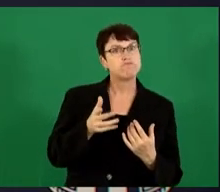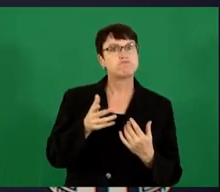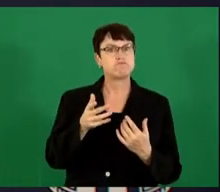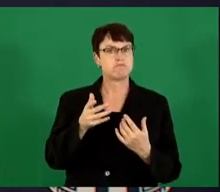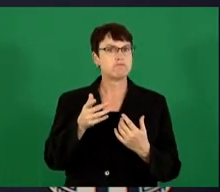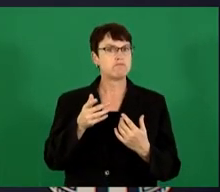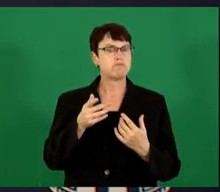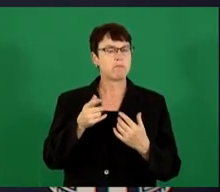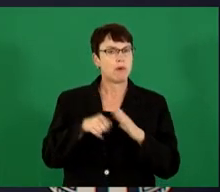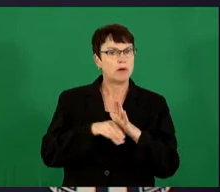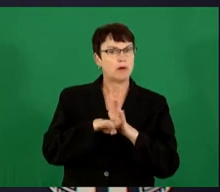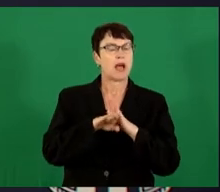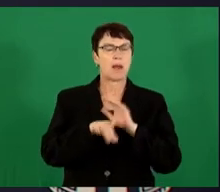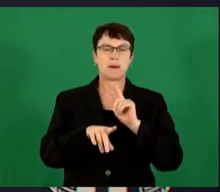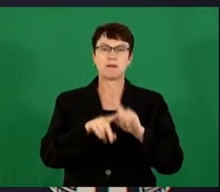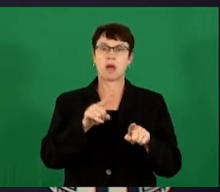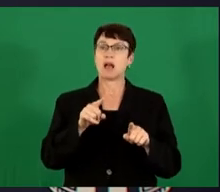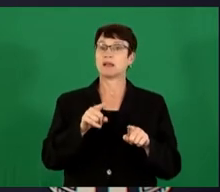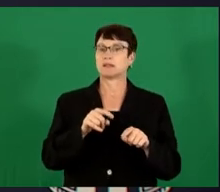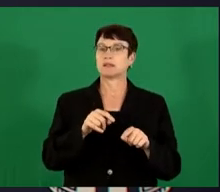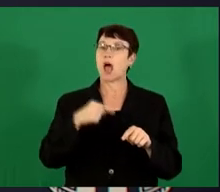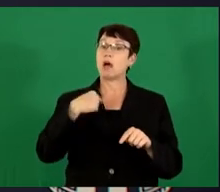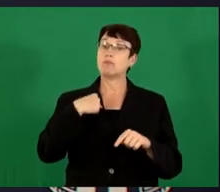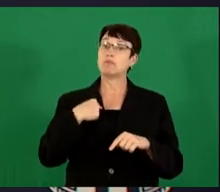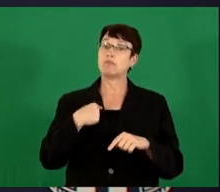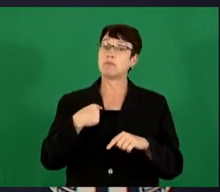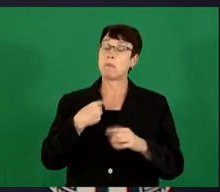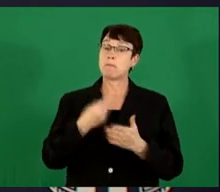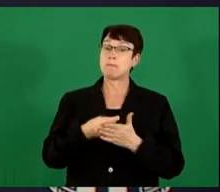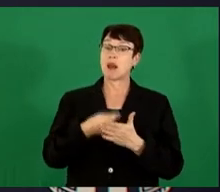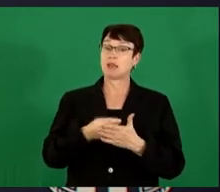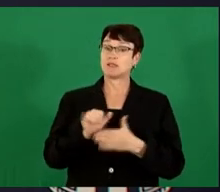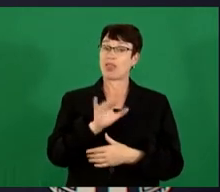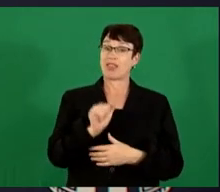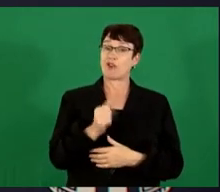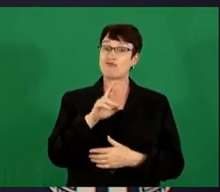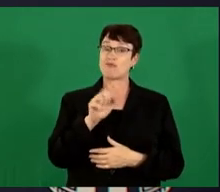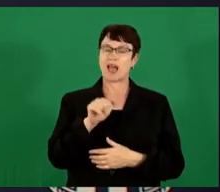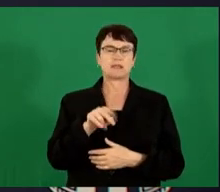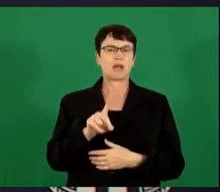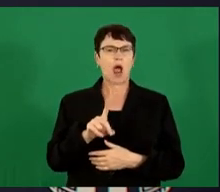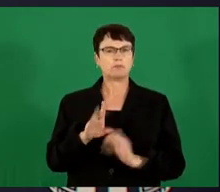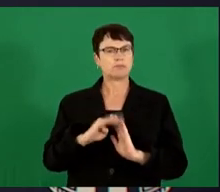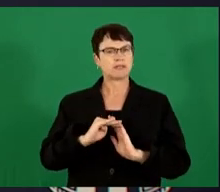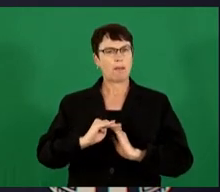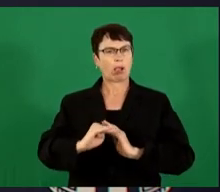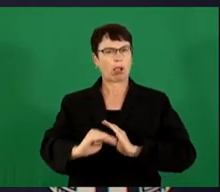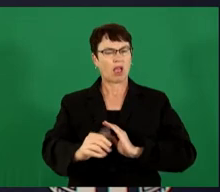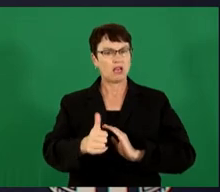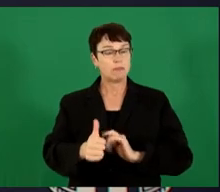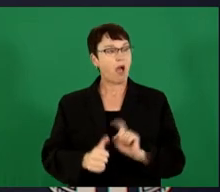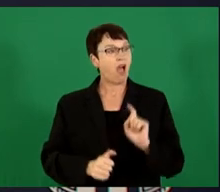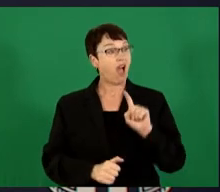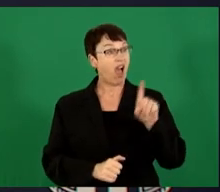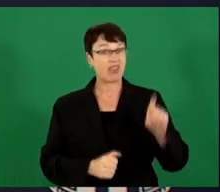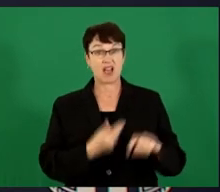than other currencies. The implied starting point for the rand forecast is